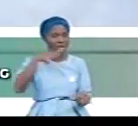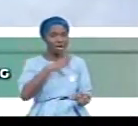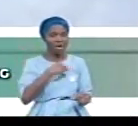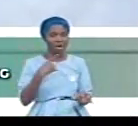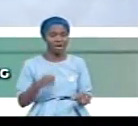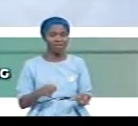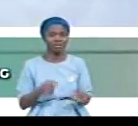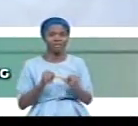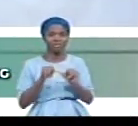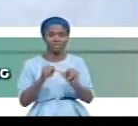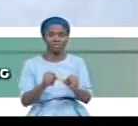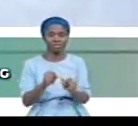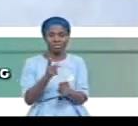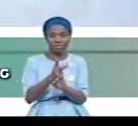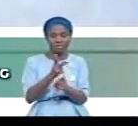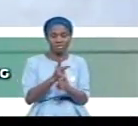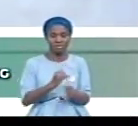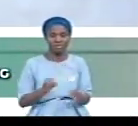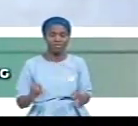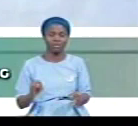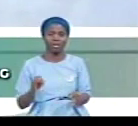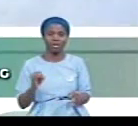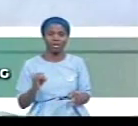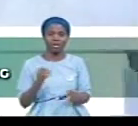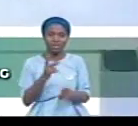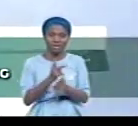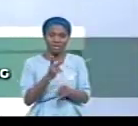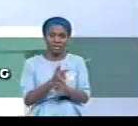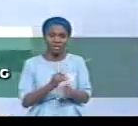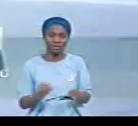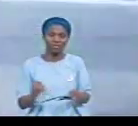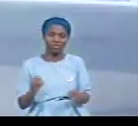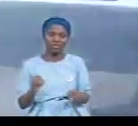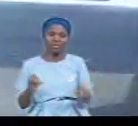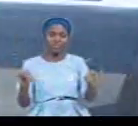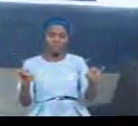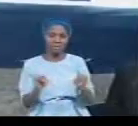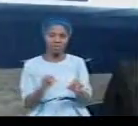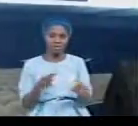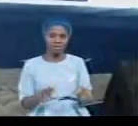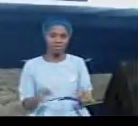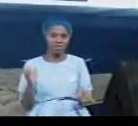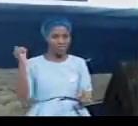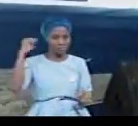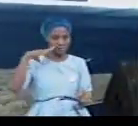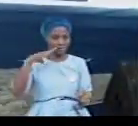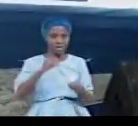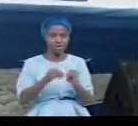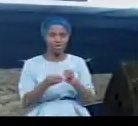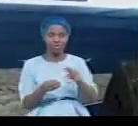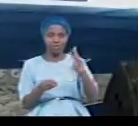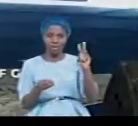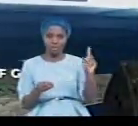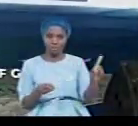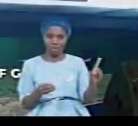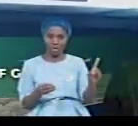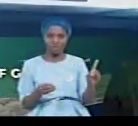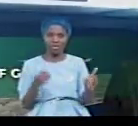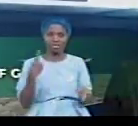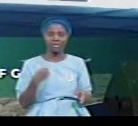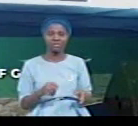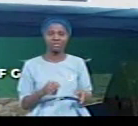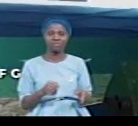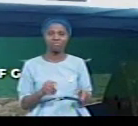sustaining measure of grace. Let's look at number one. Number one, the impartial